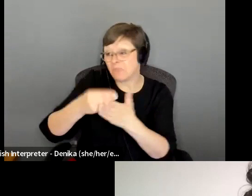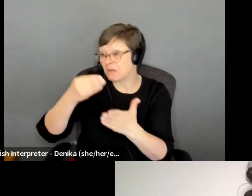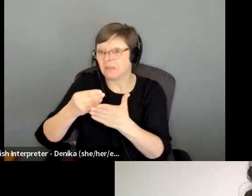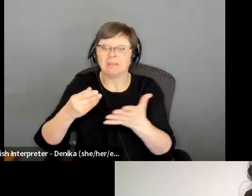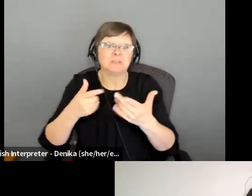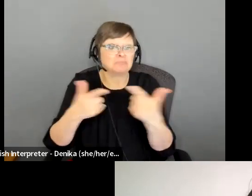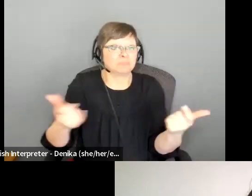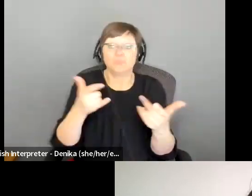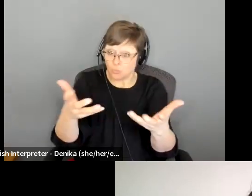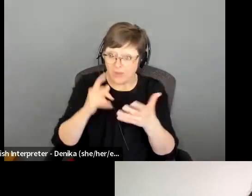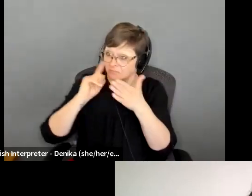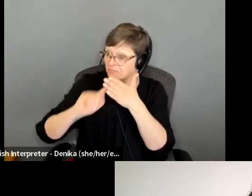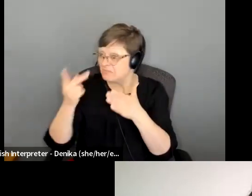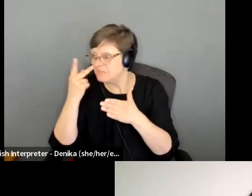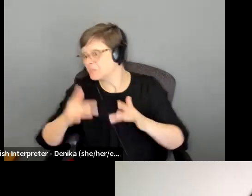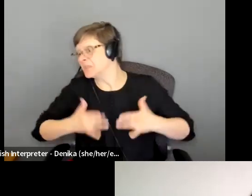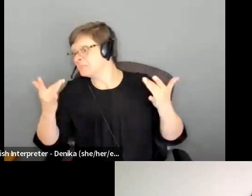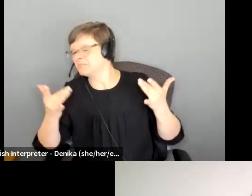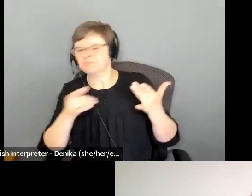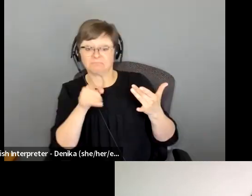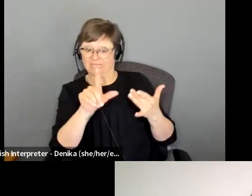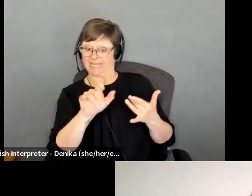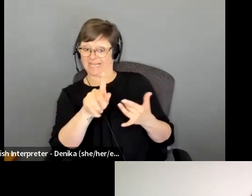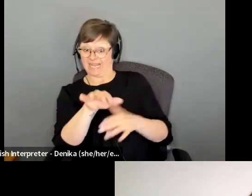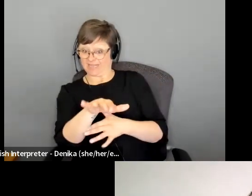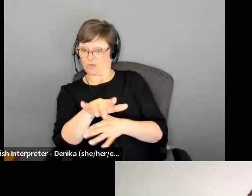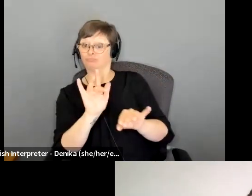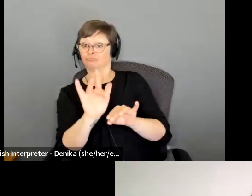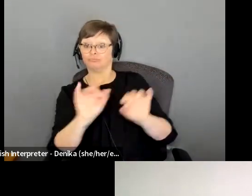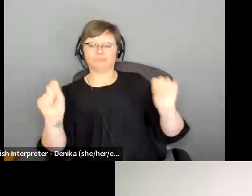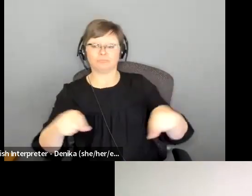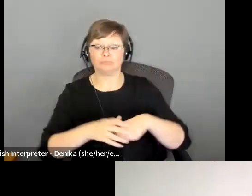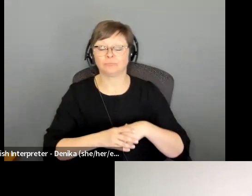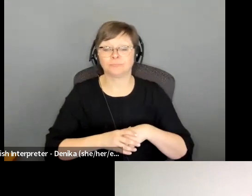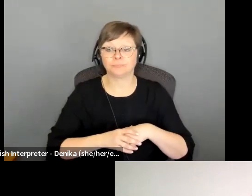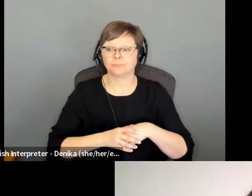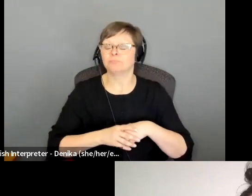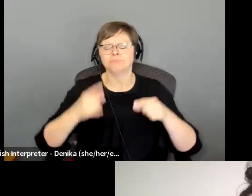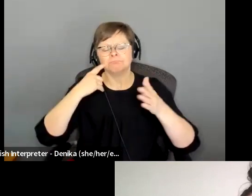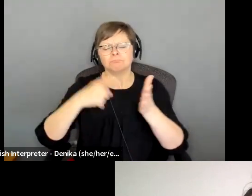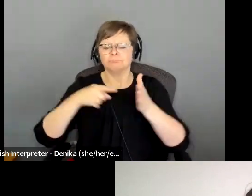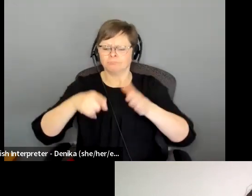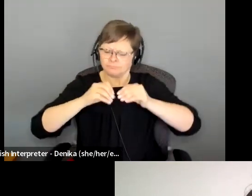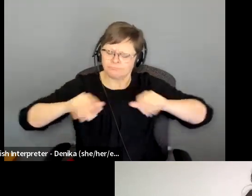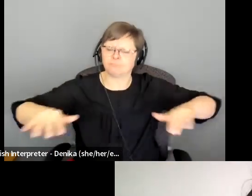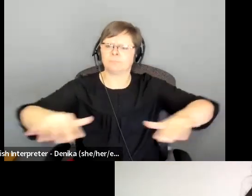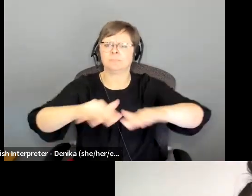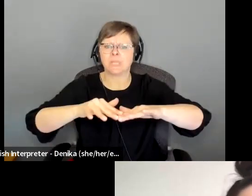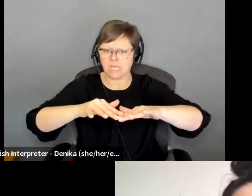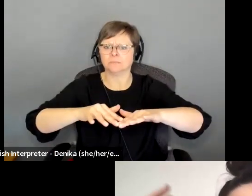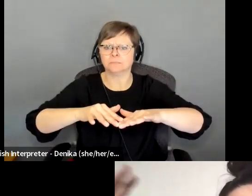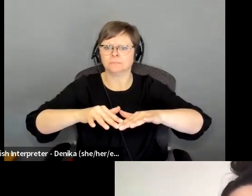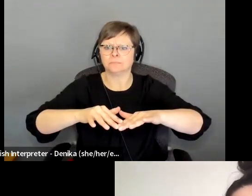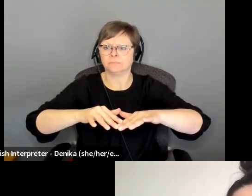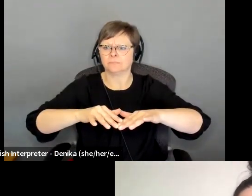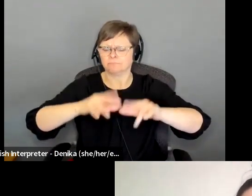the link is right there. And as we recognize the traditional land that we're situated within